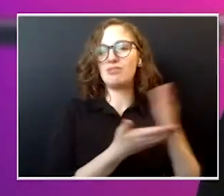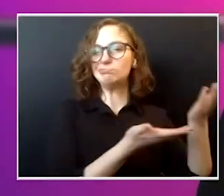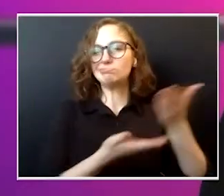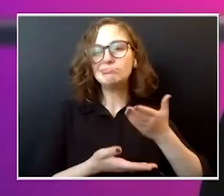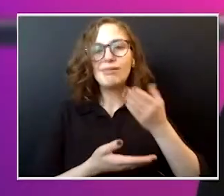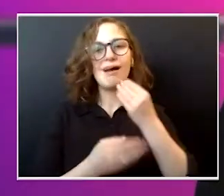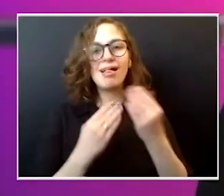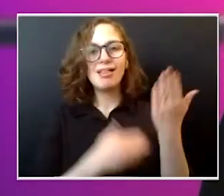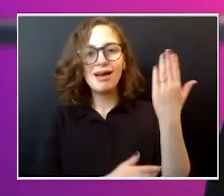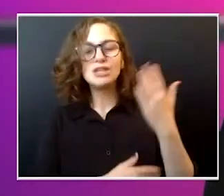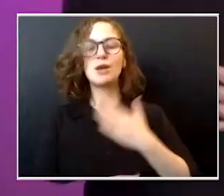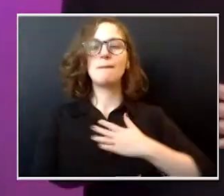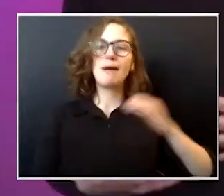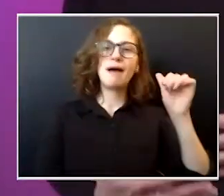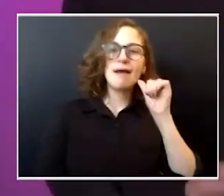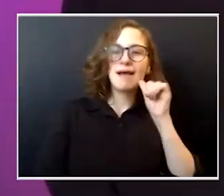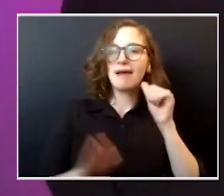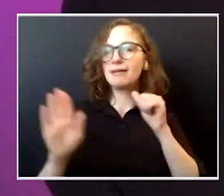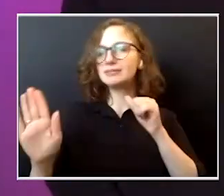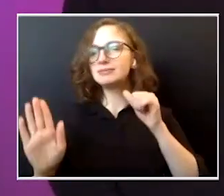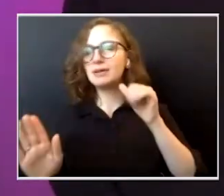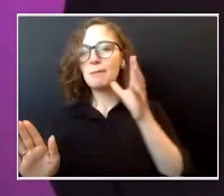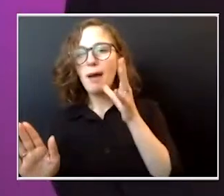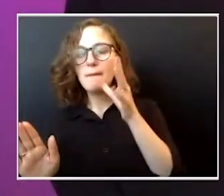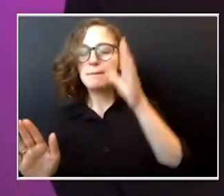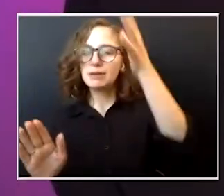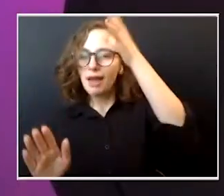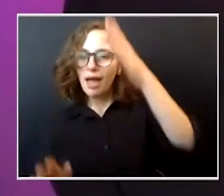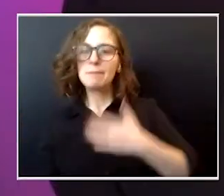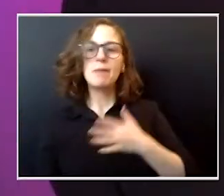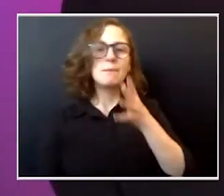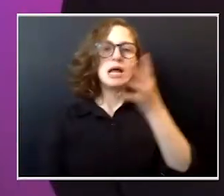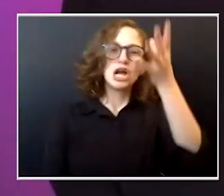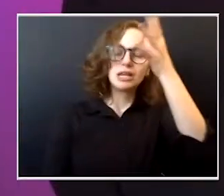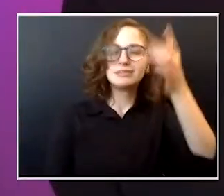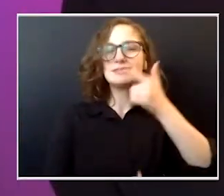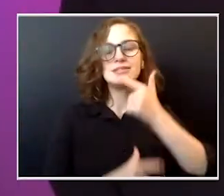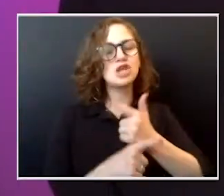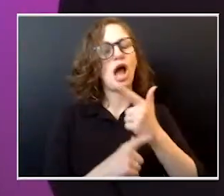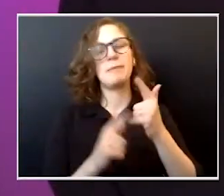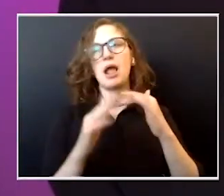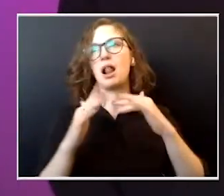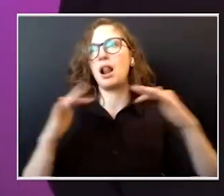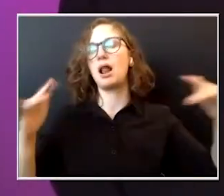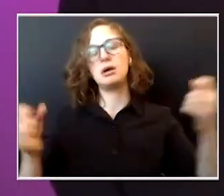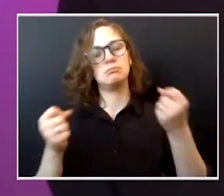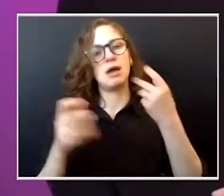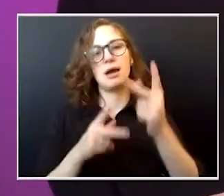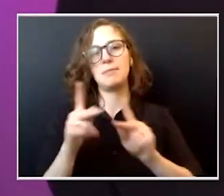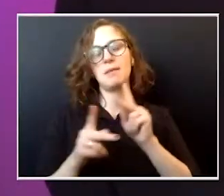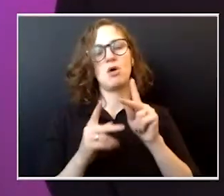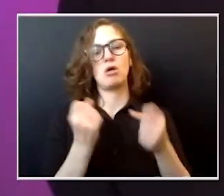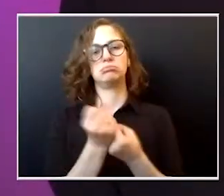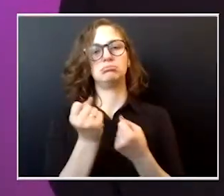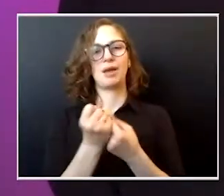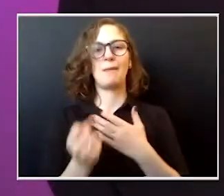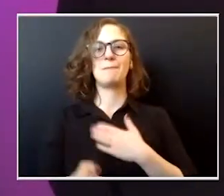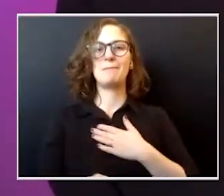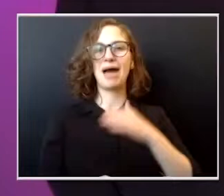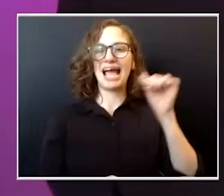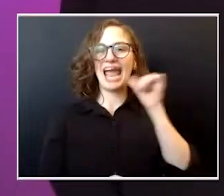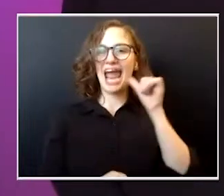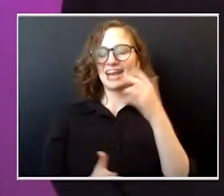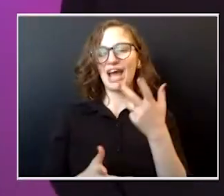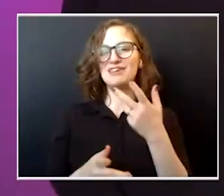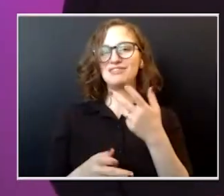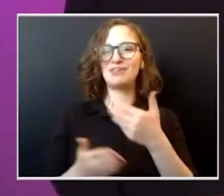your mom, your dad, my parents, my sister. There were so many people that helped us. You know, my aunt kind of babysat Todd one day when I had to go to work,